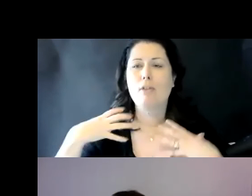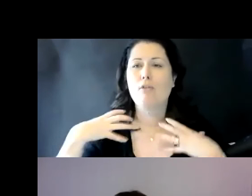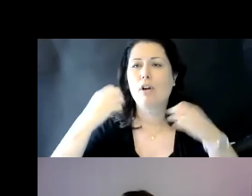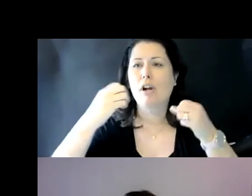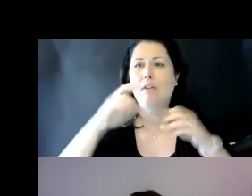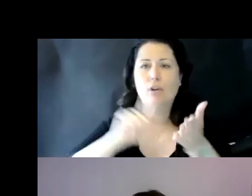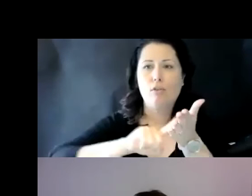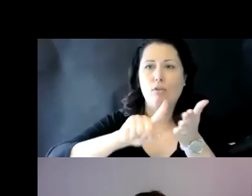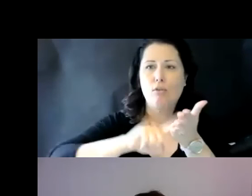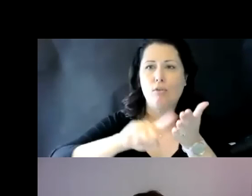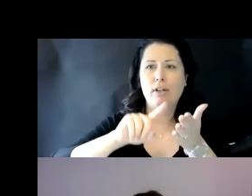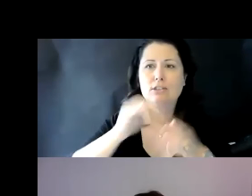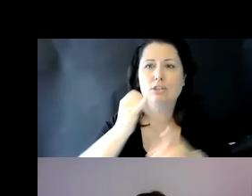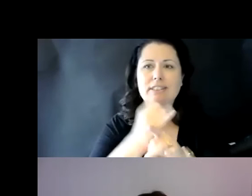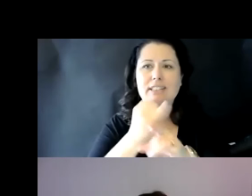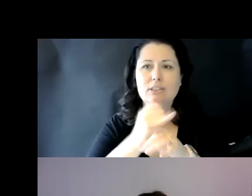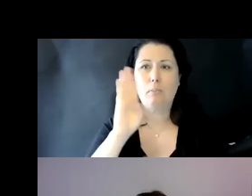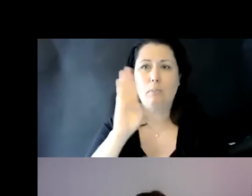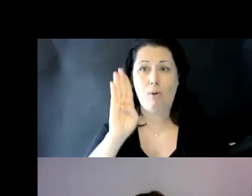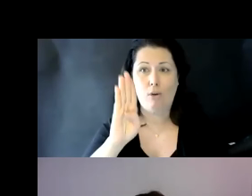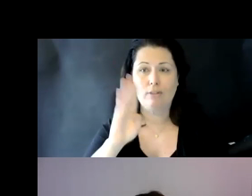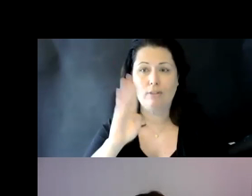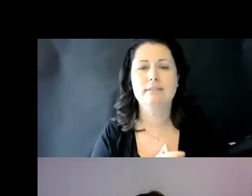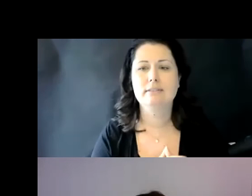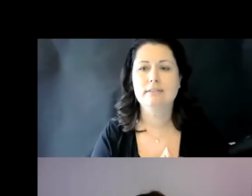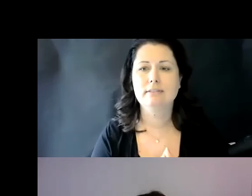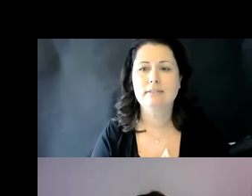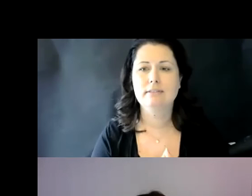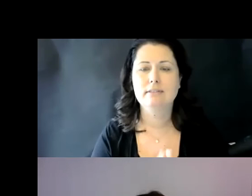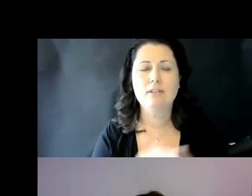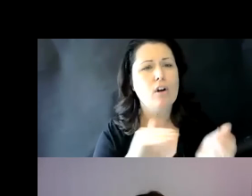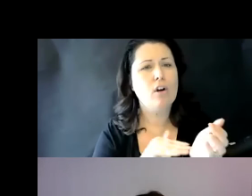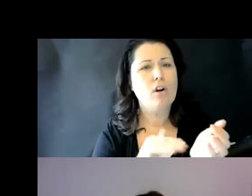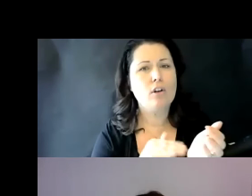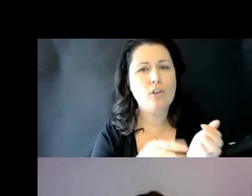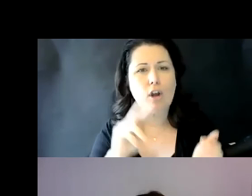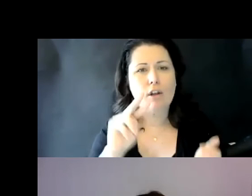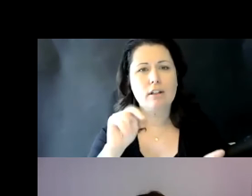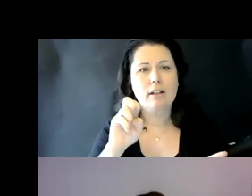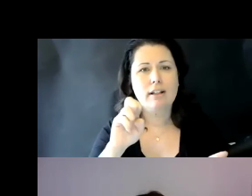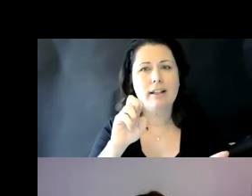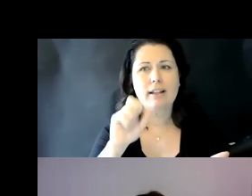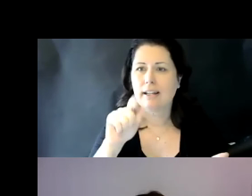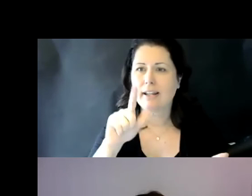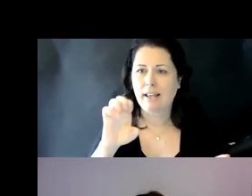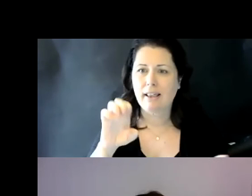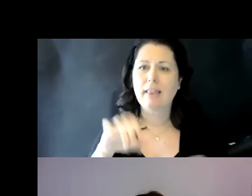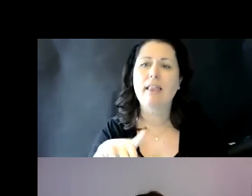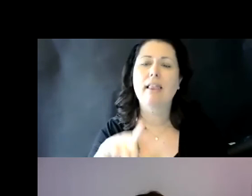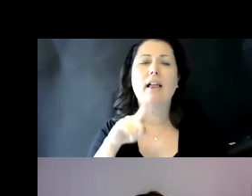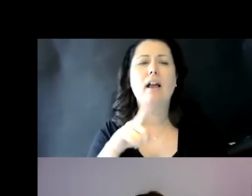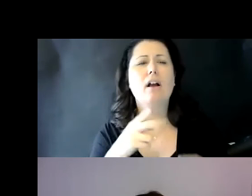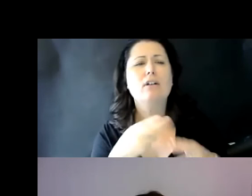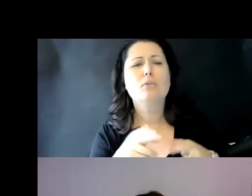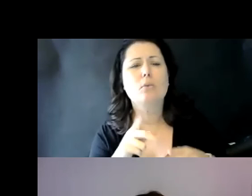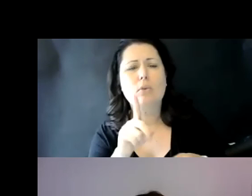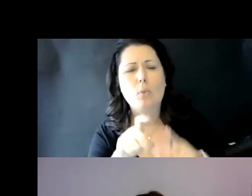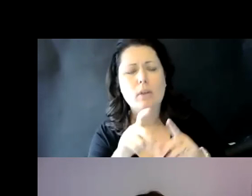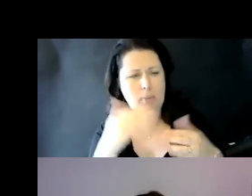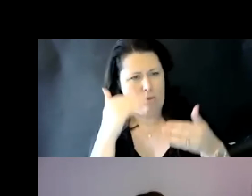in Boston, Mass. Jo, I had Dr. Neale, sorry. I had a quick question about the kind of the